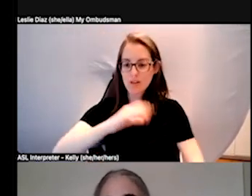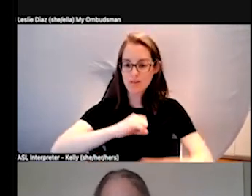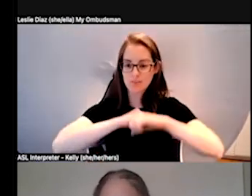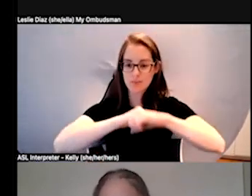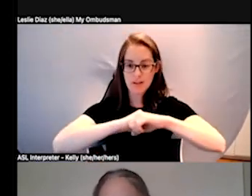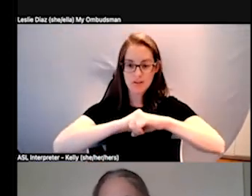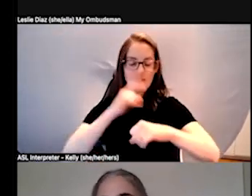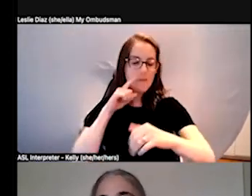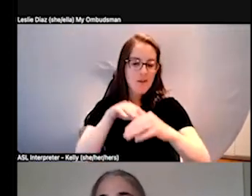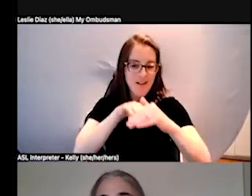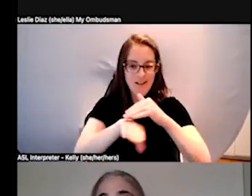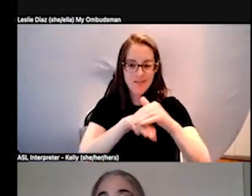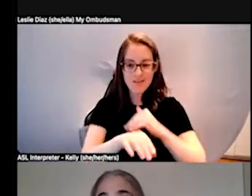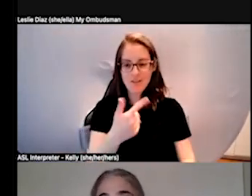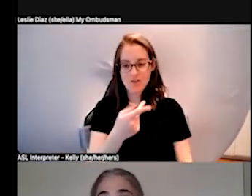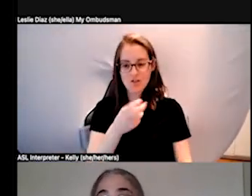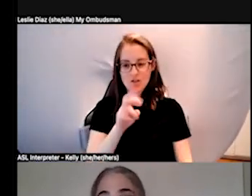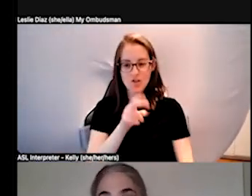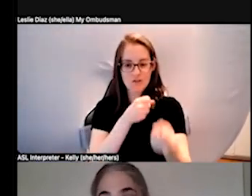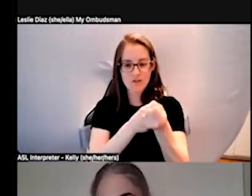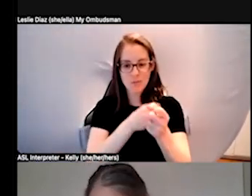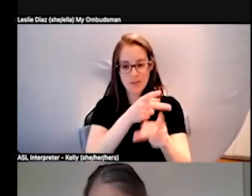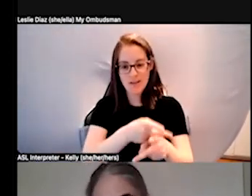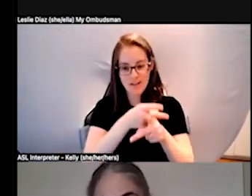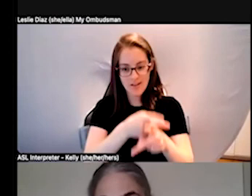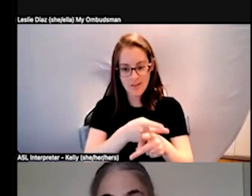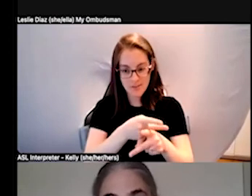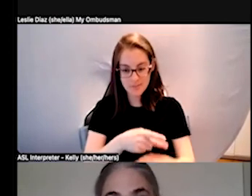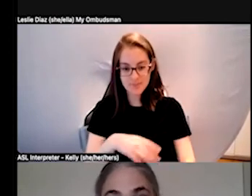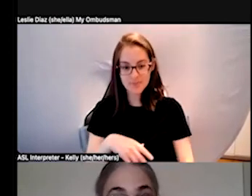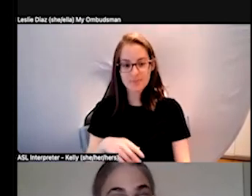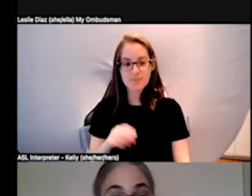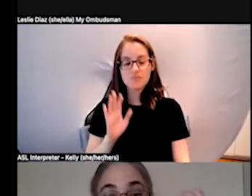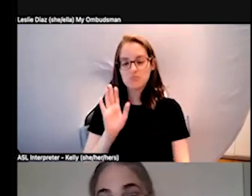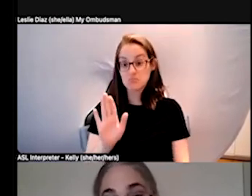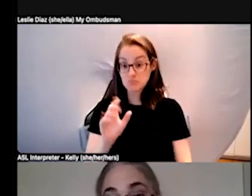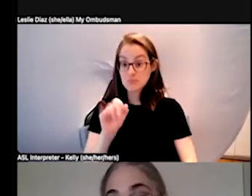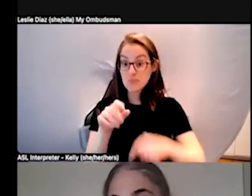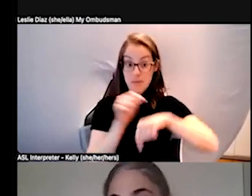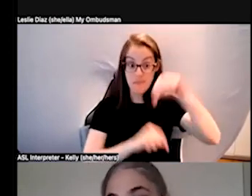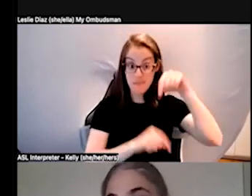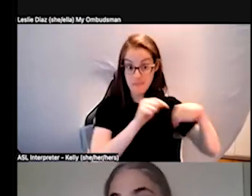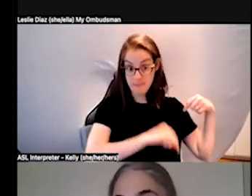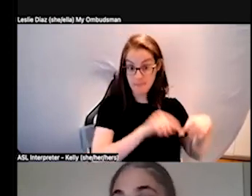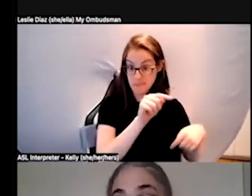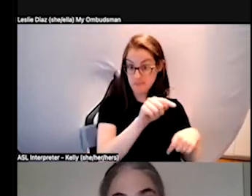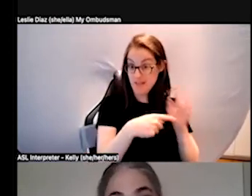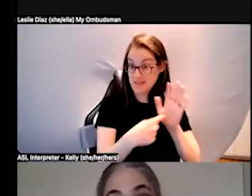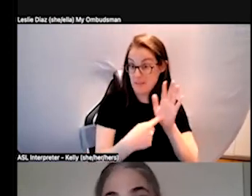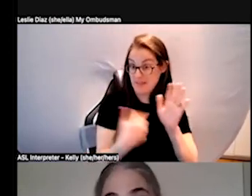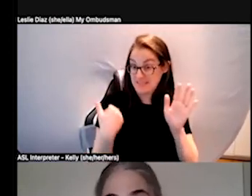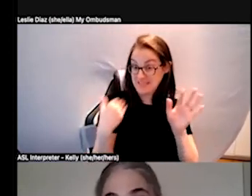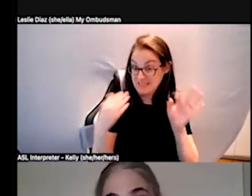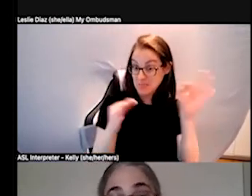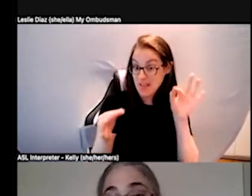gender affirming care. And this is not regulatory guidance. So if I go back to the examples from the Division of Insurance or Mass